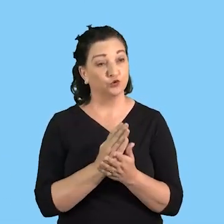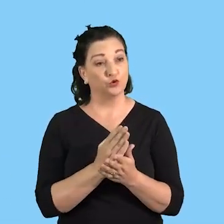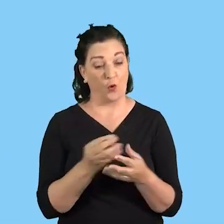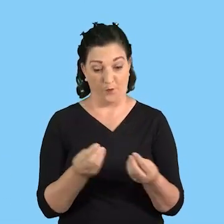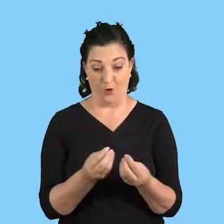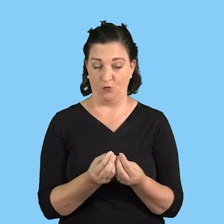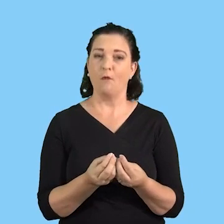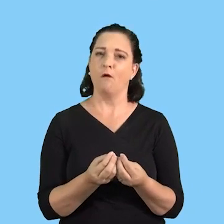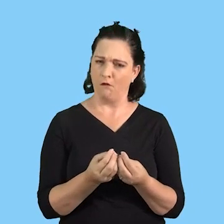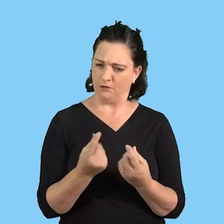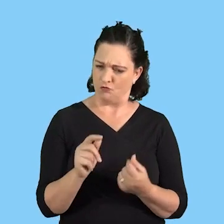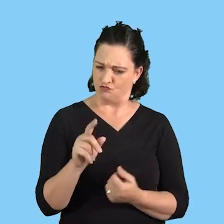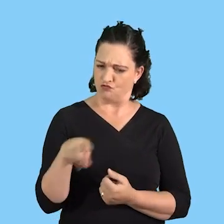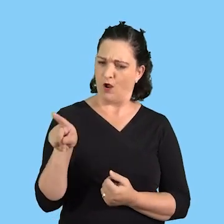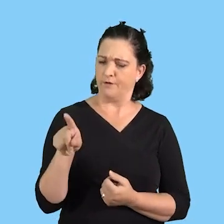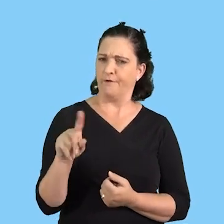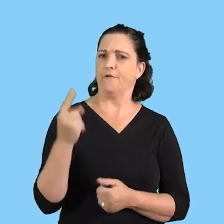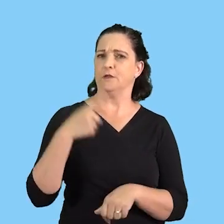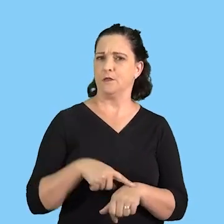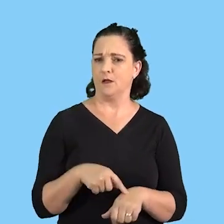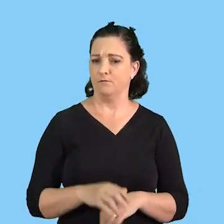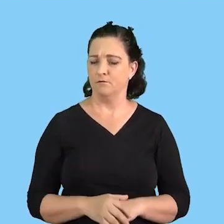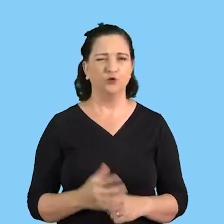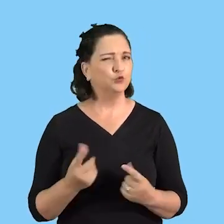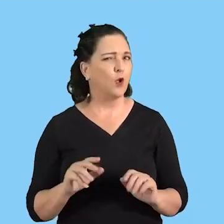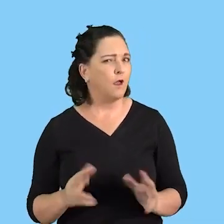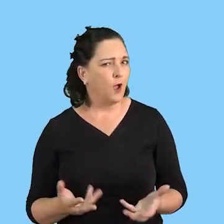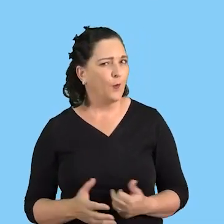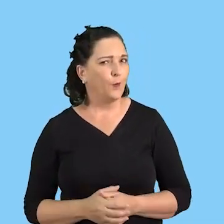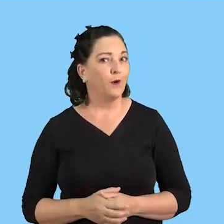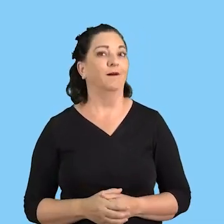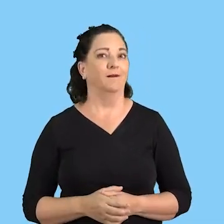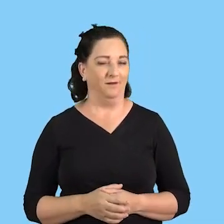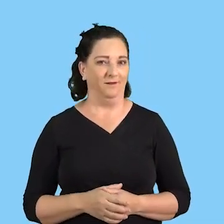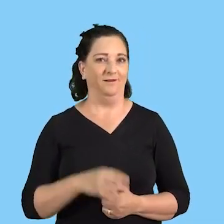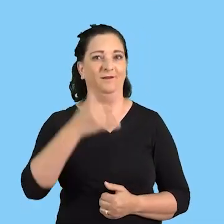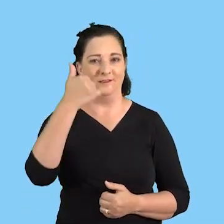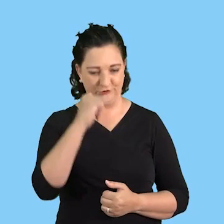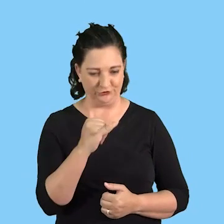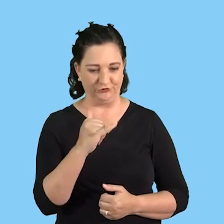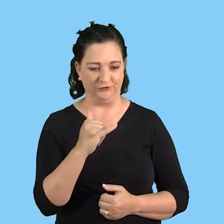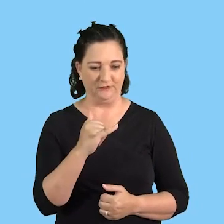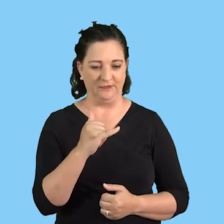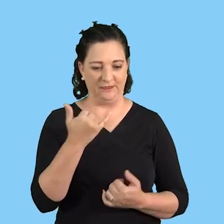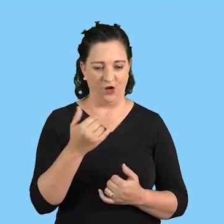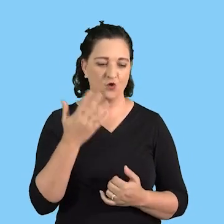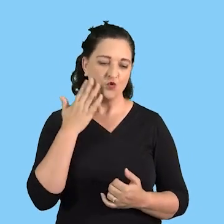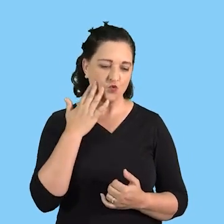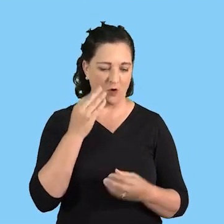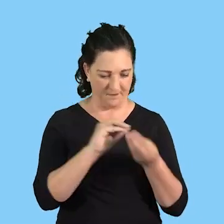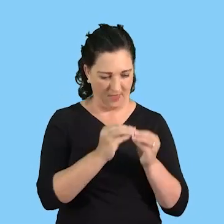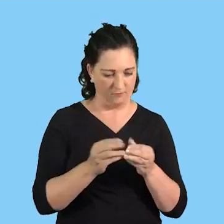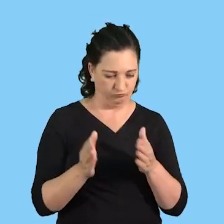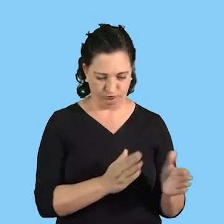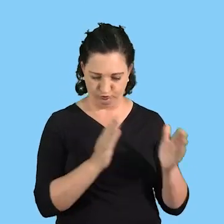this product is done right the first time. And how are we doing that? We are going to check it at every stage of